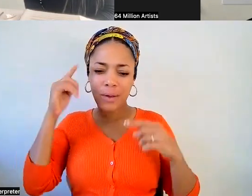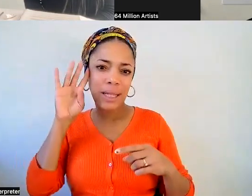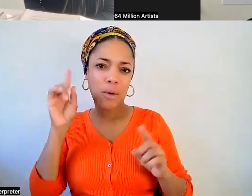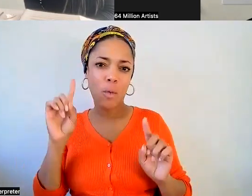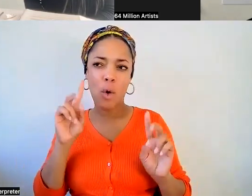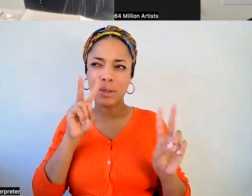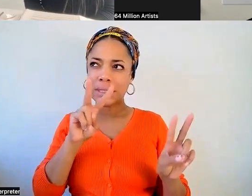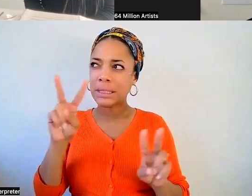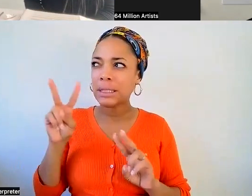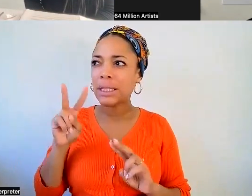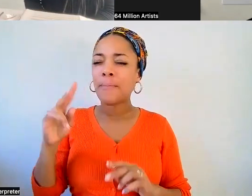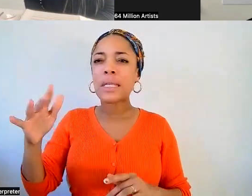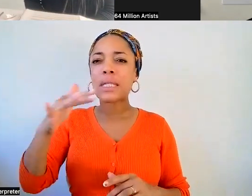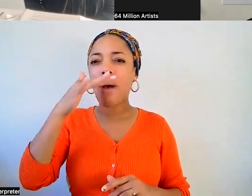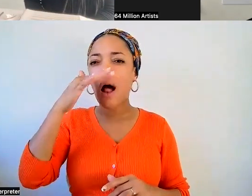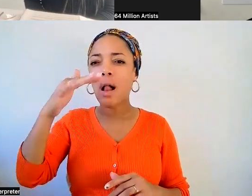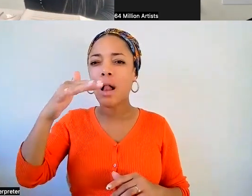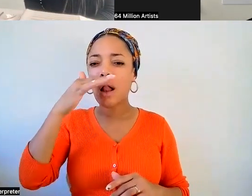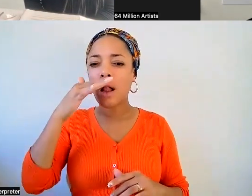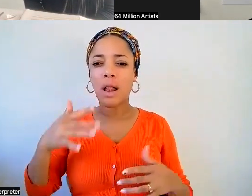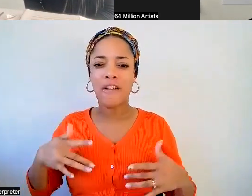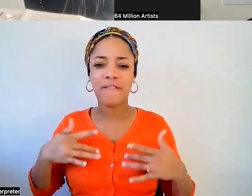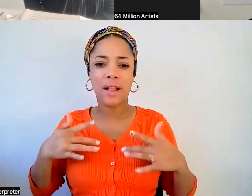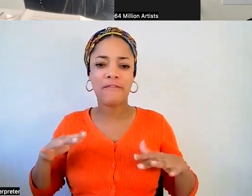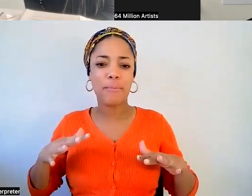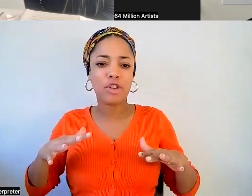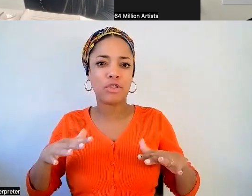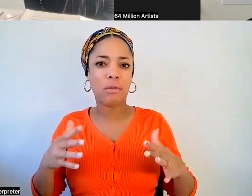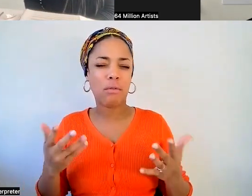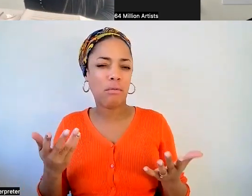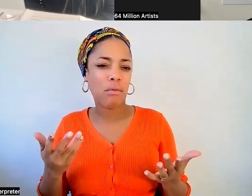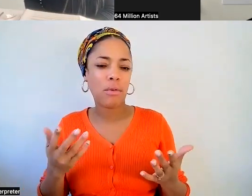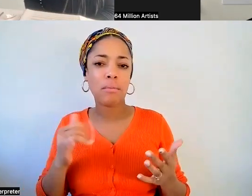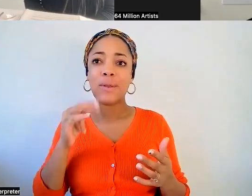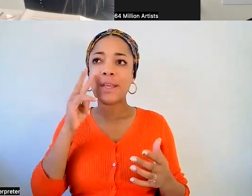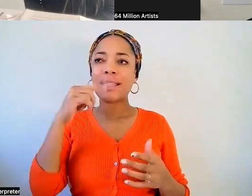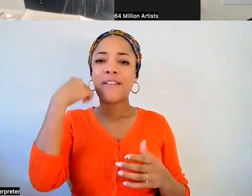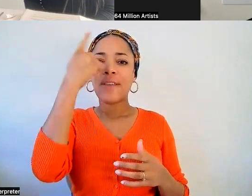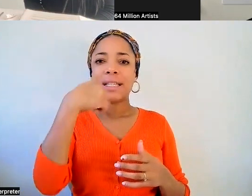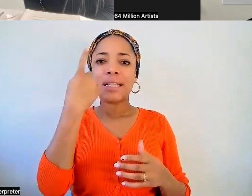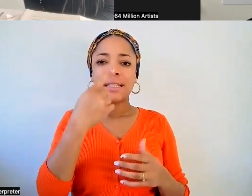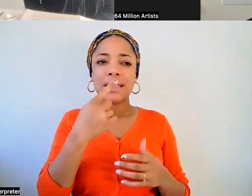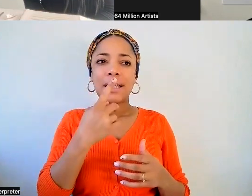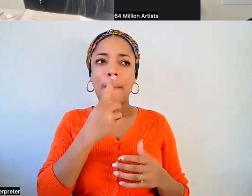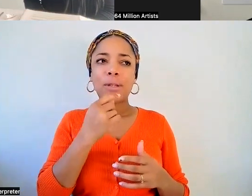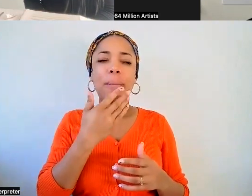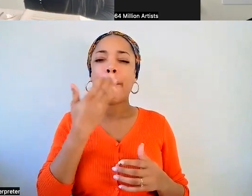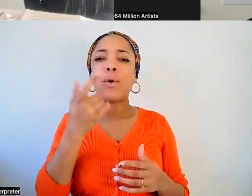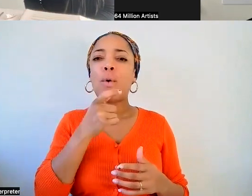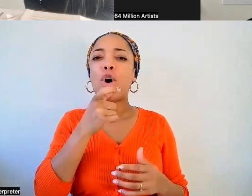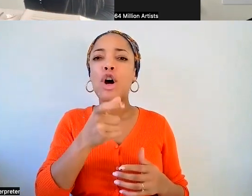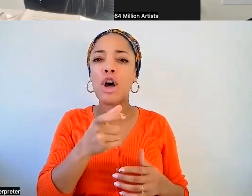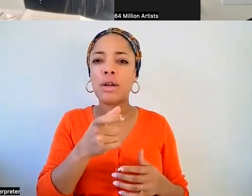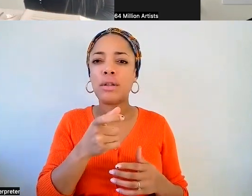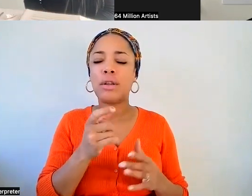of a smell of some sort. Maybe you can see some faces. Maybe there's no words with it yet. You're going to maybe have to put it